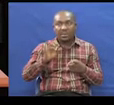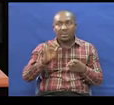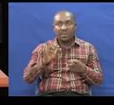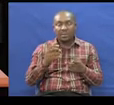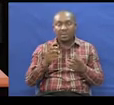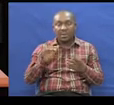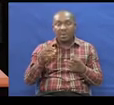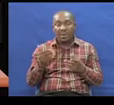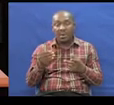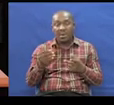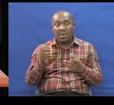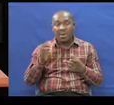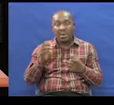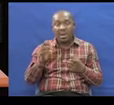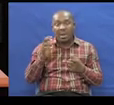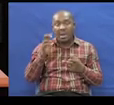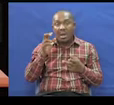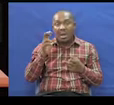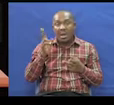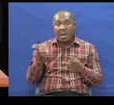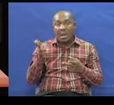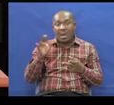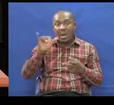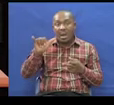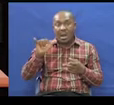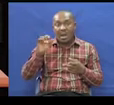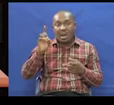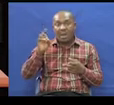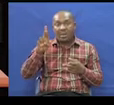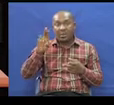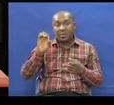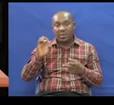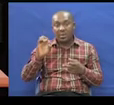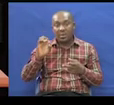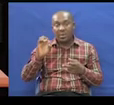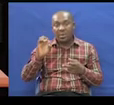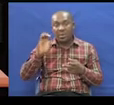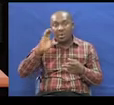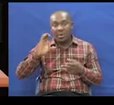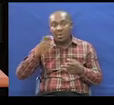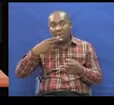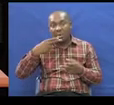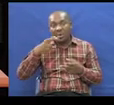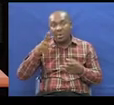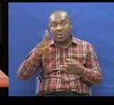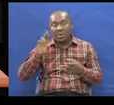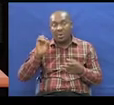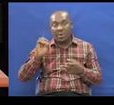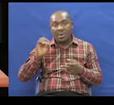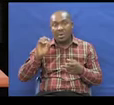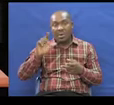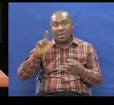sulfuric acid or dilute hydrochloric acid. Any of the two, one can be used to prepare hydrogen in